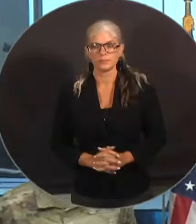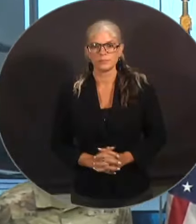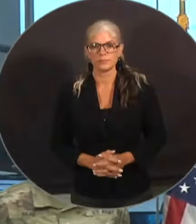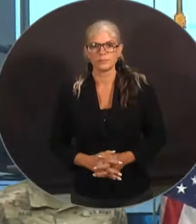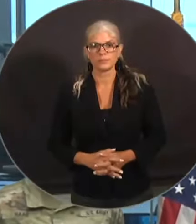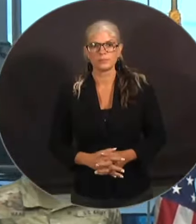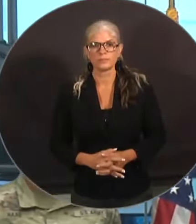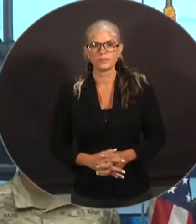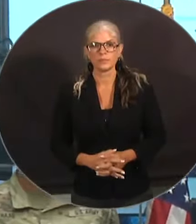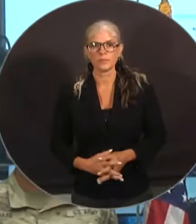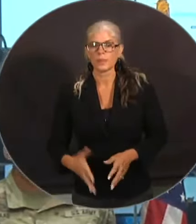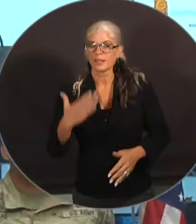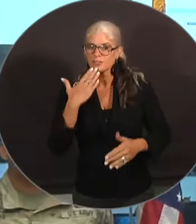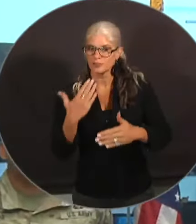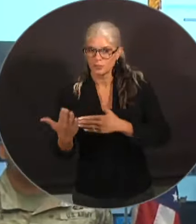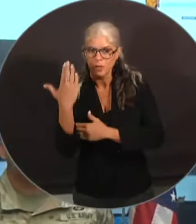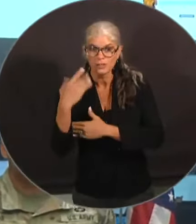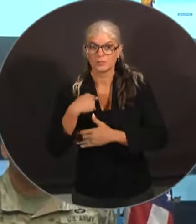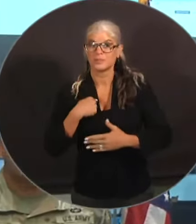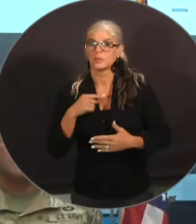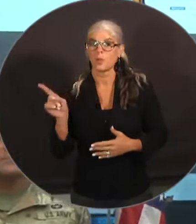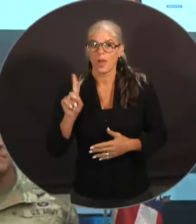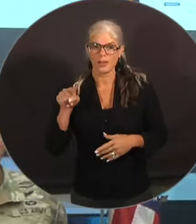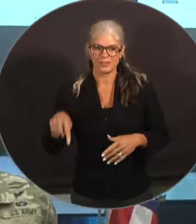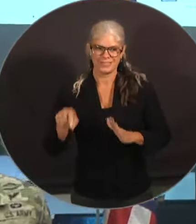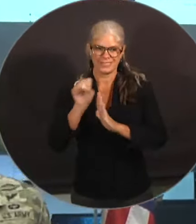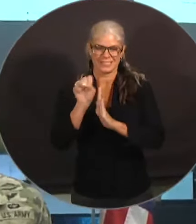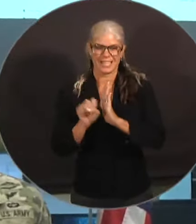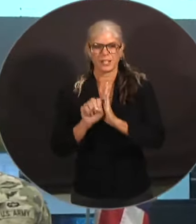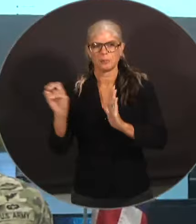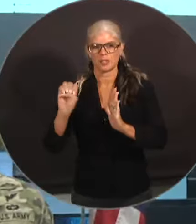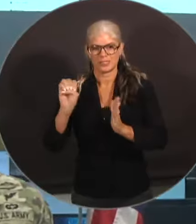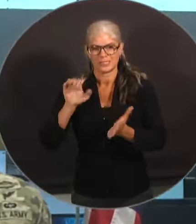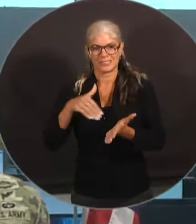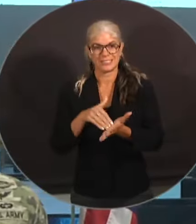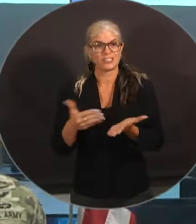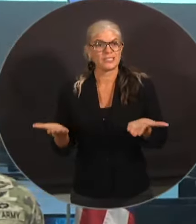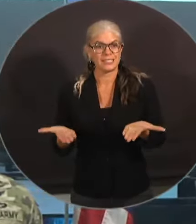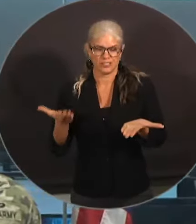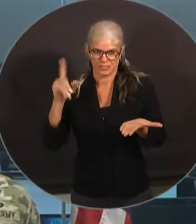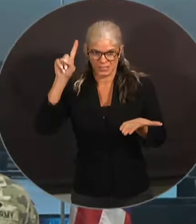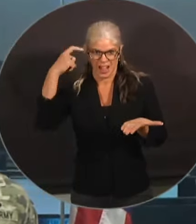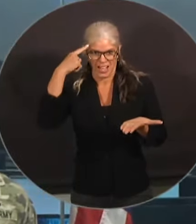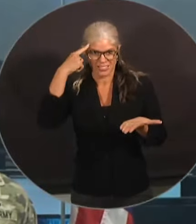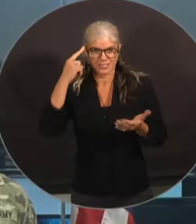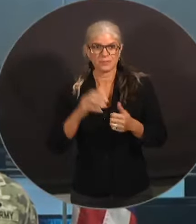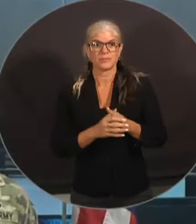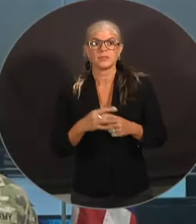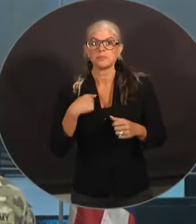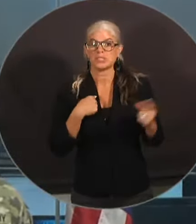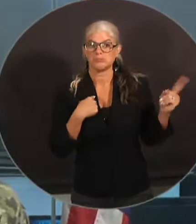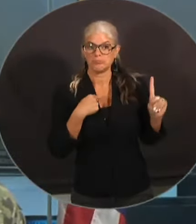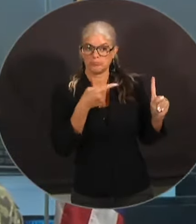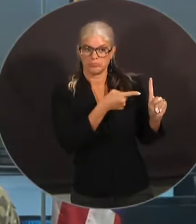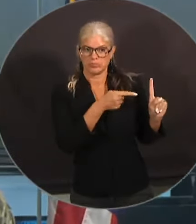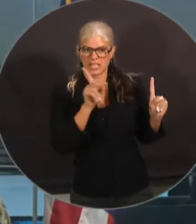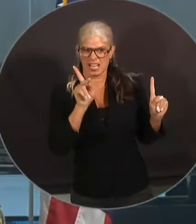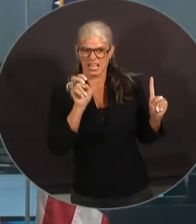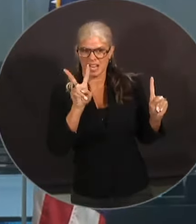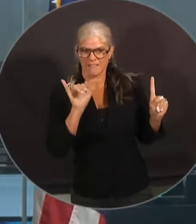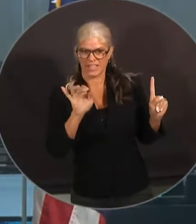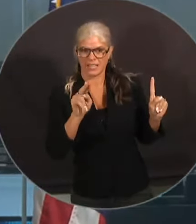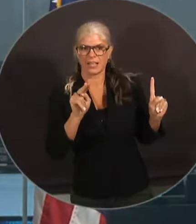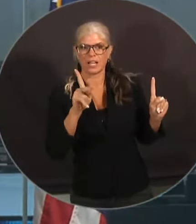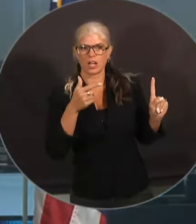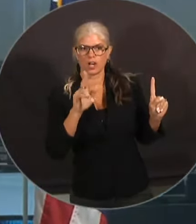Well, good morning. We're here at the State Emergency Operations Center in Tallahassee. I'm joined with Kevin Guthrie, our Division of Emergency Management Executive Director,